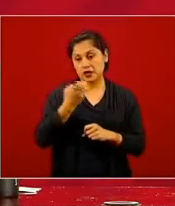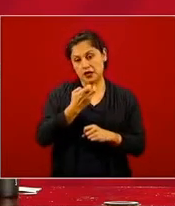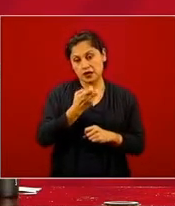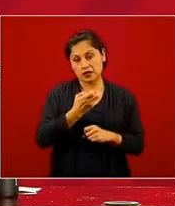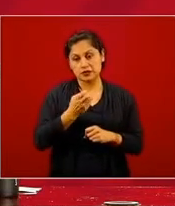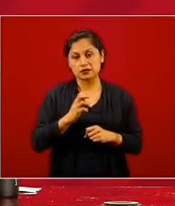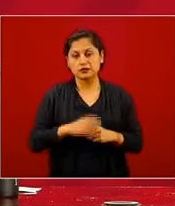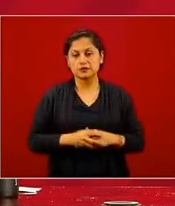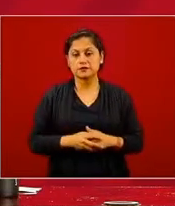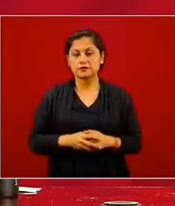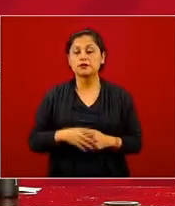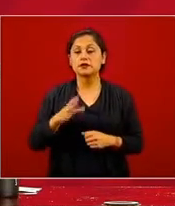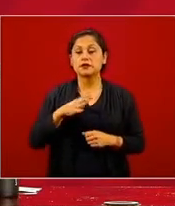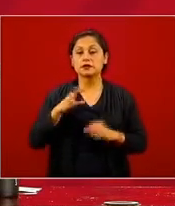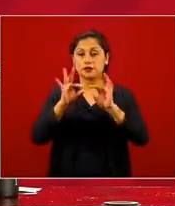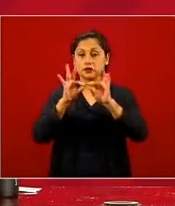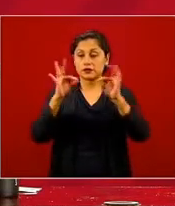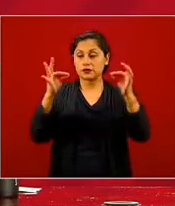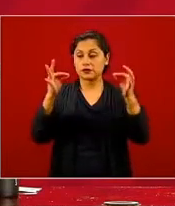some of them,